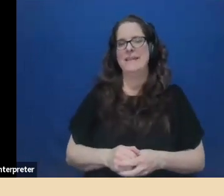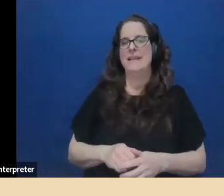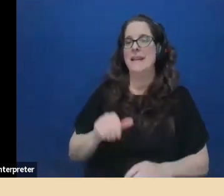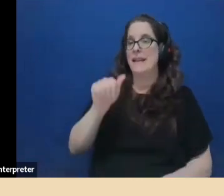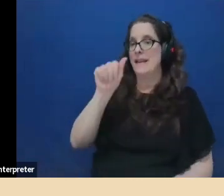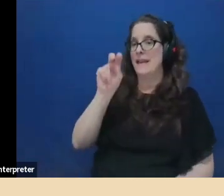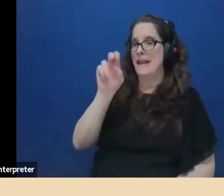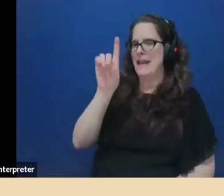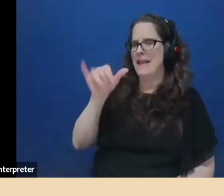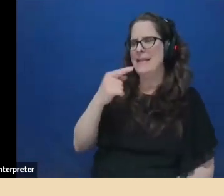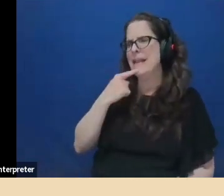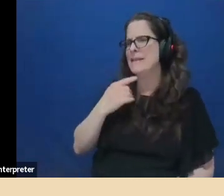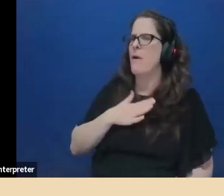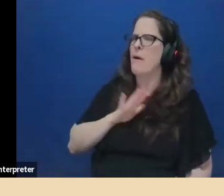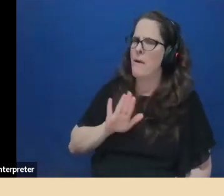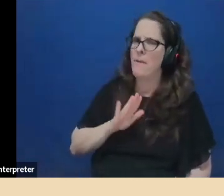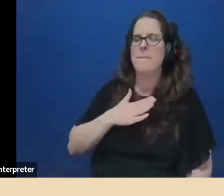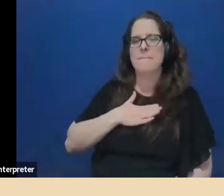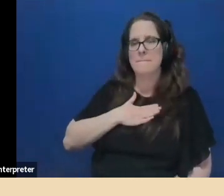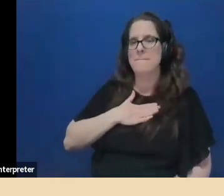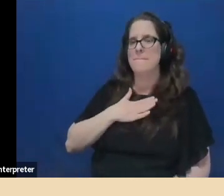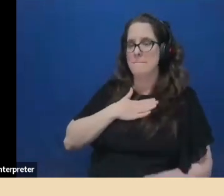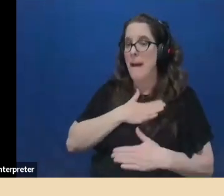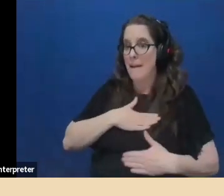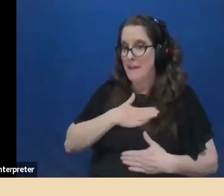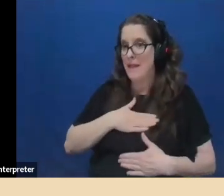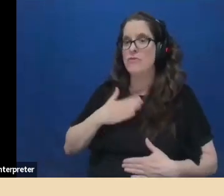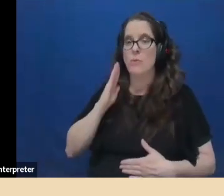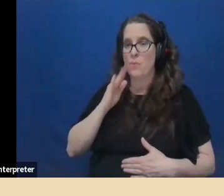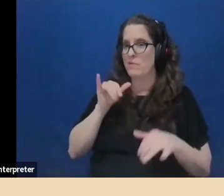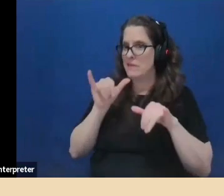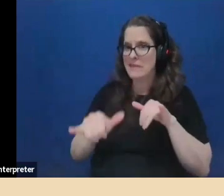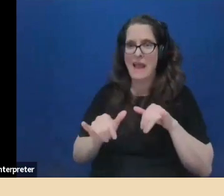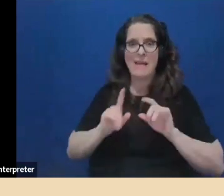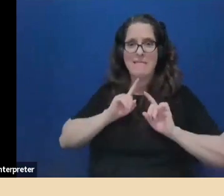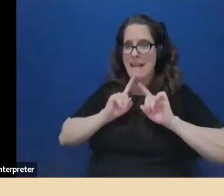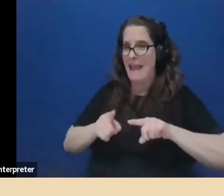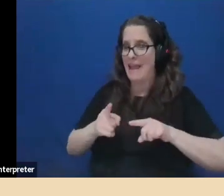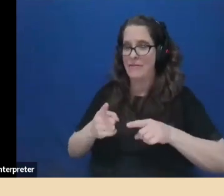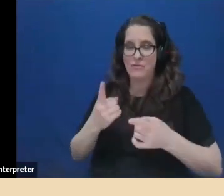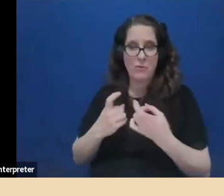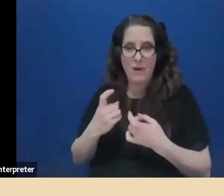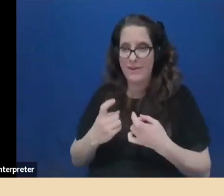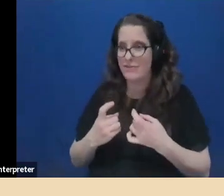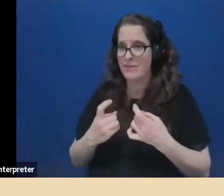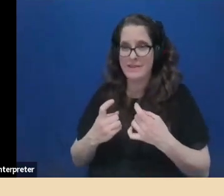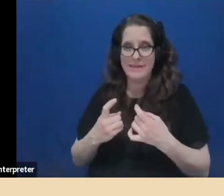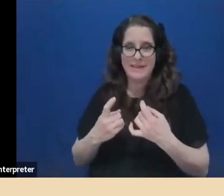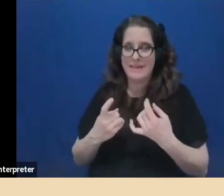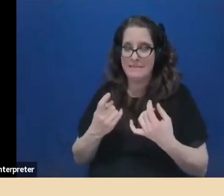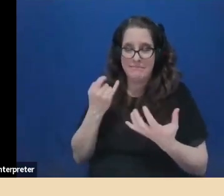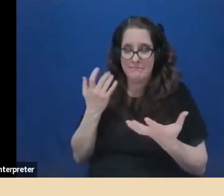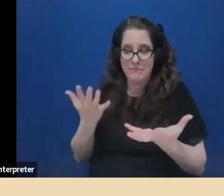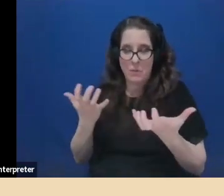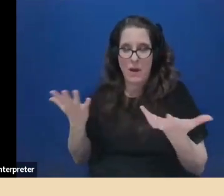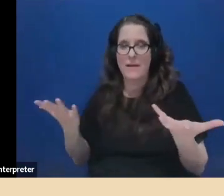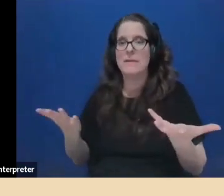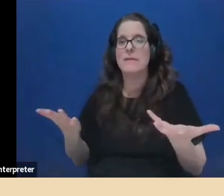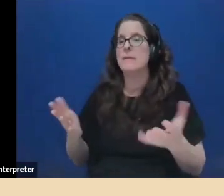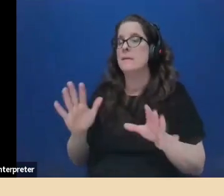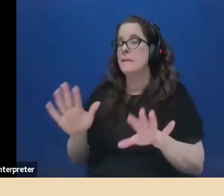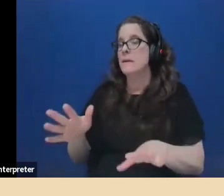No, my pleasure, and I'll stay and listen and take questions as long as you like. But just to let you know, yeah, feel